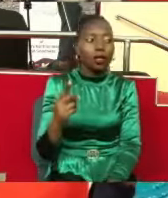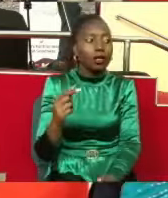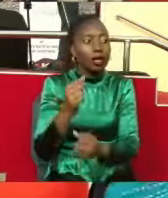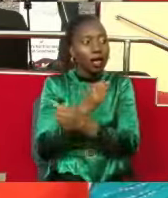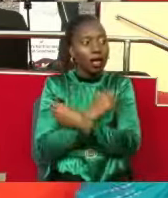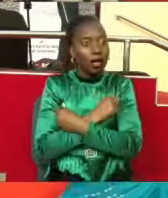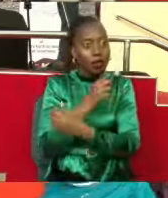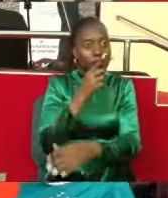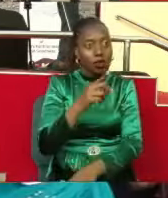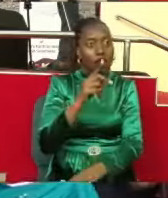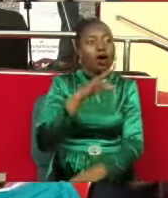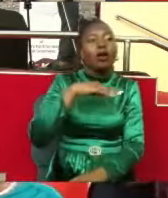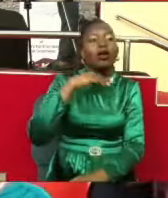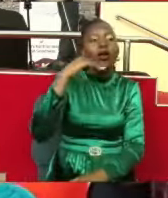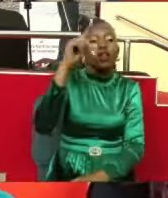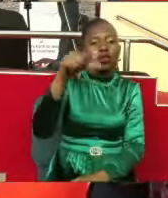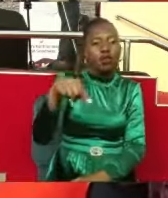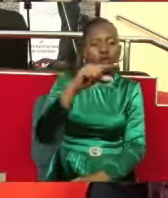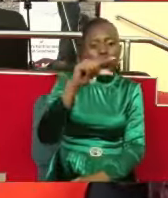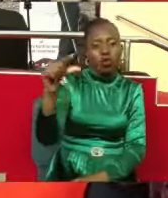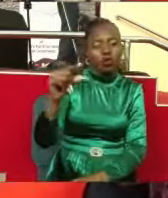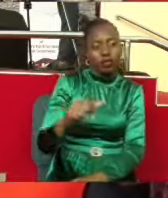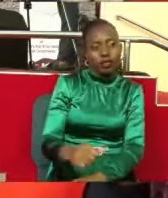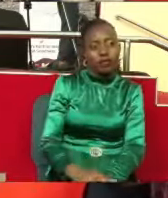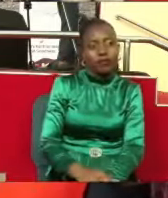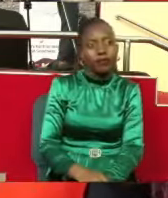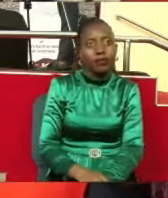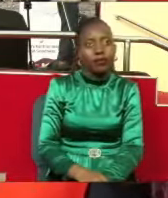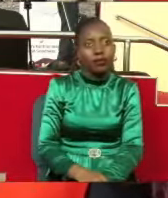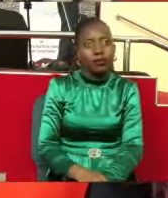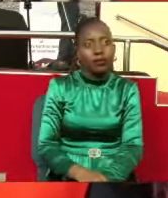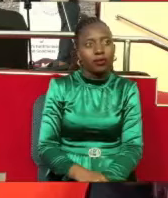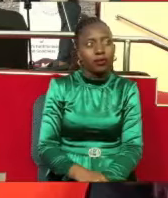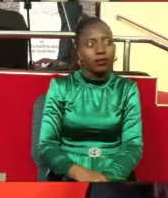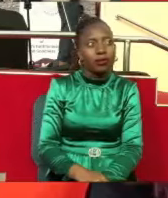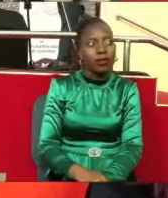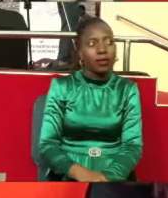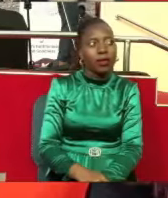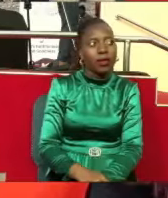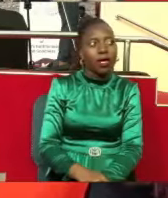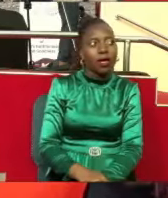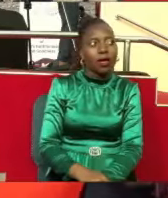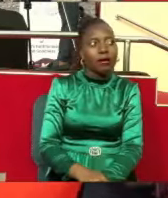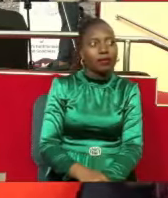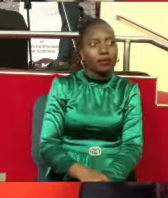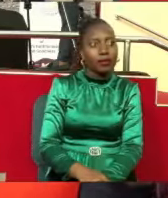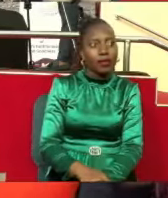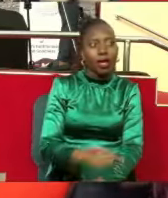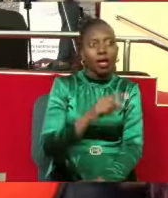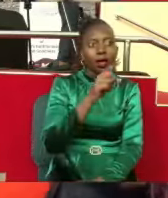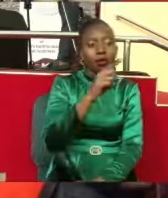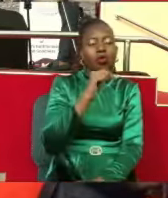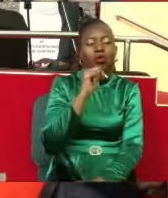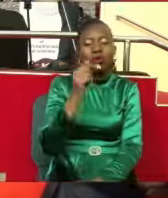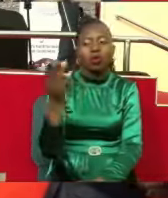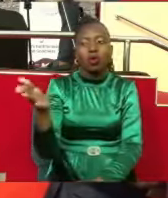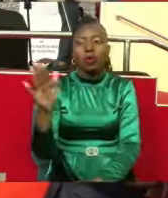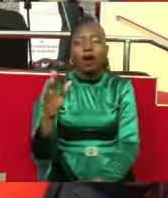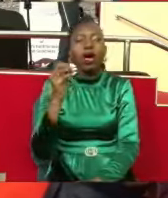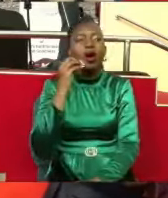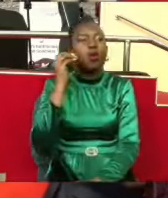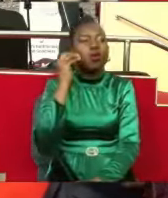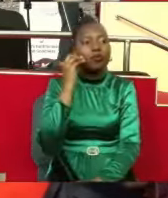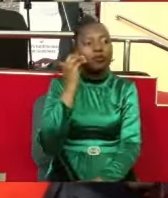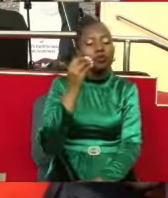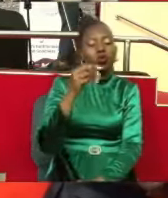on the cross of Calvary. Mwambie Bwana amekuangia katika. Do not go home today unsaved. Usiende nyumbani kama haujaokoka. Do not